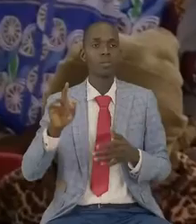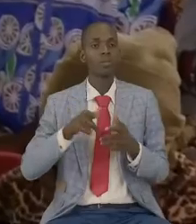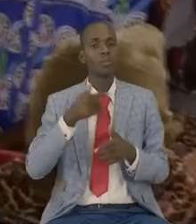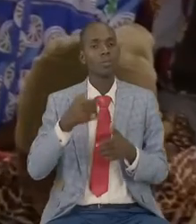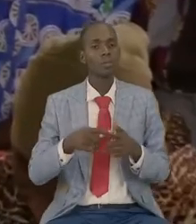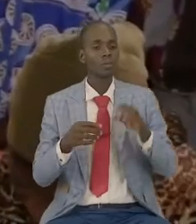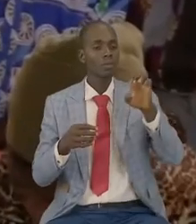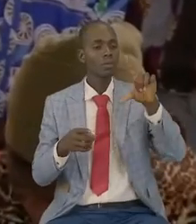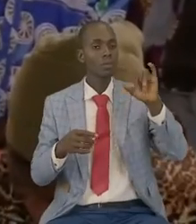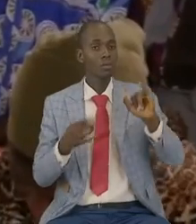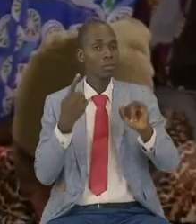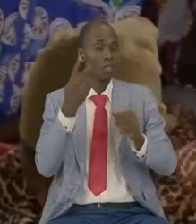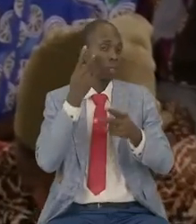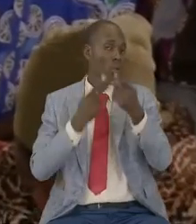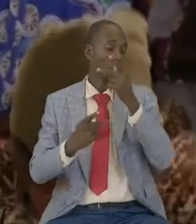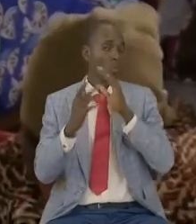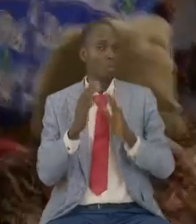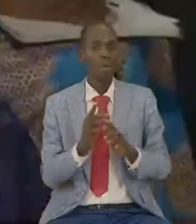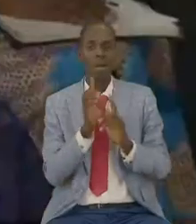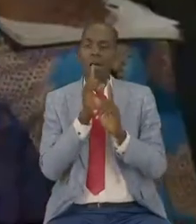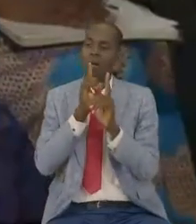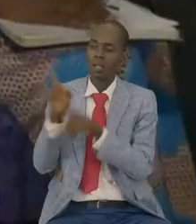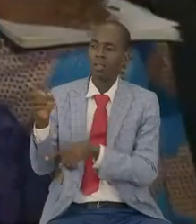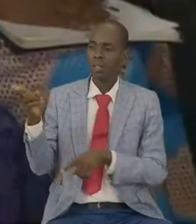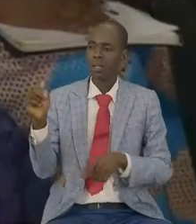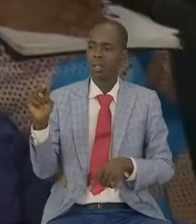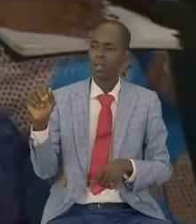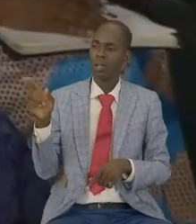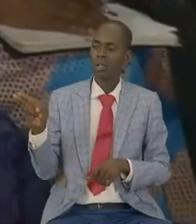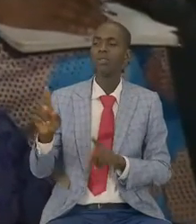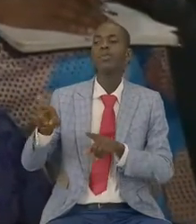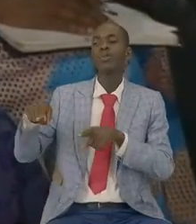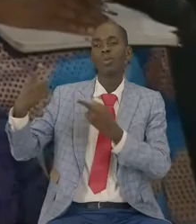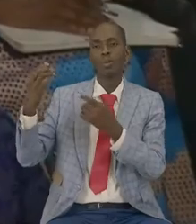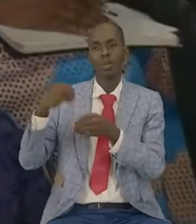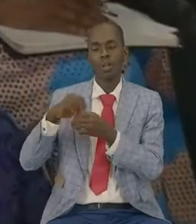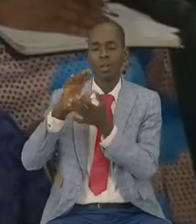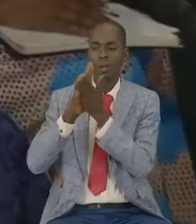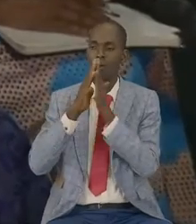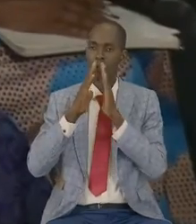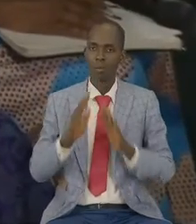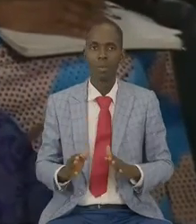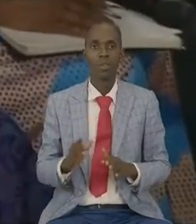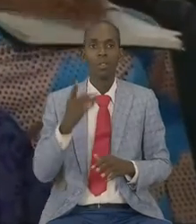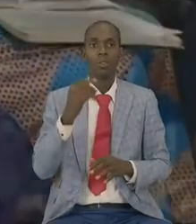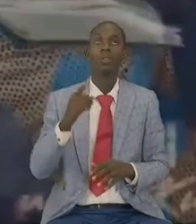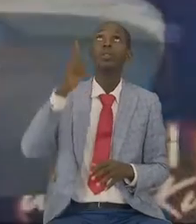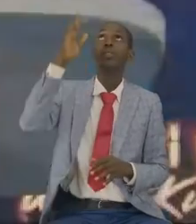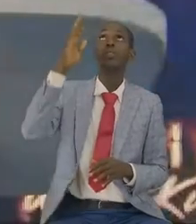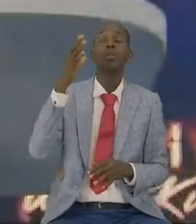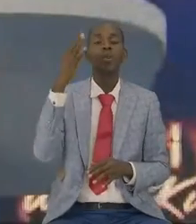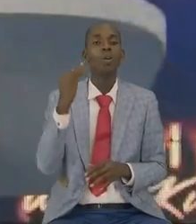Eli answered and said, go in peace. The God of